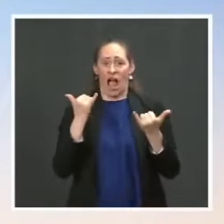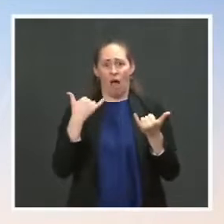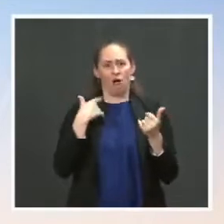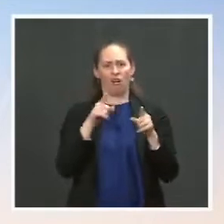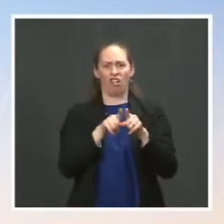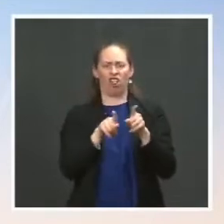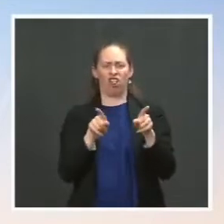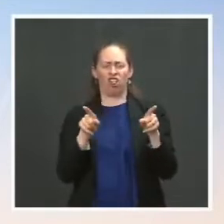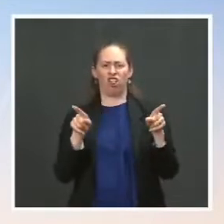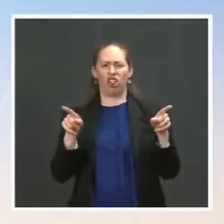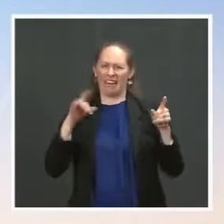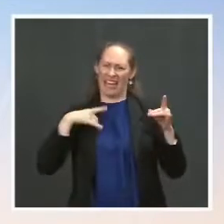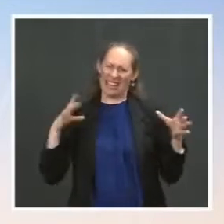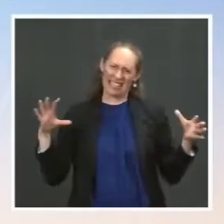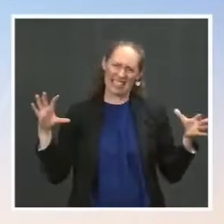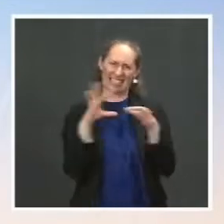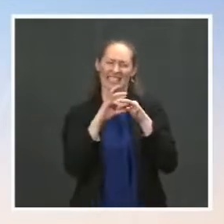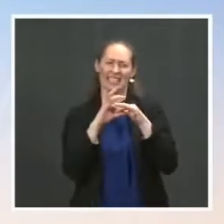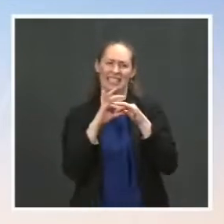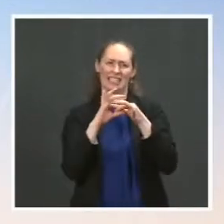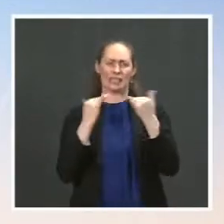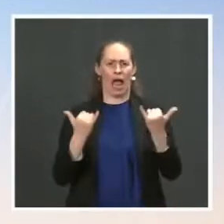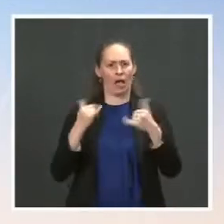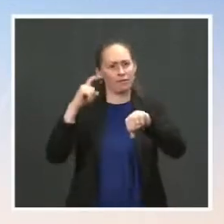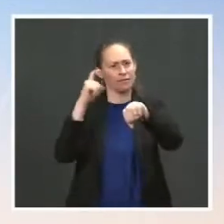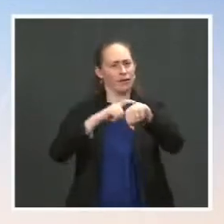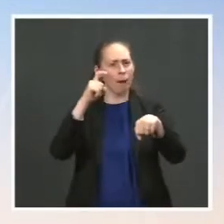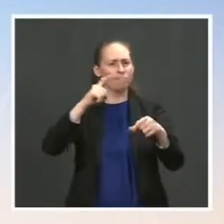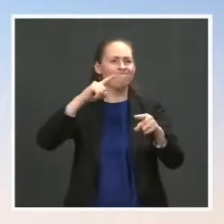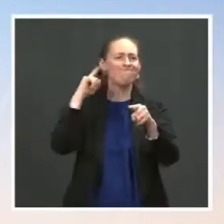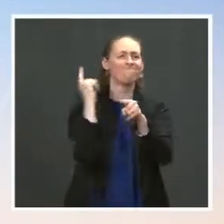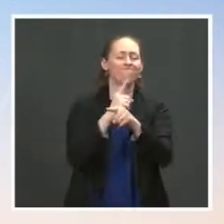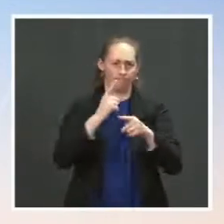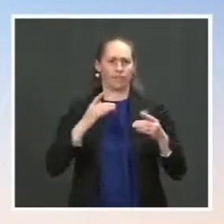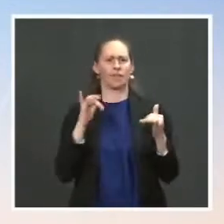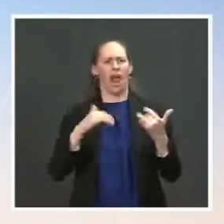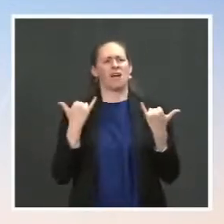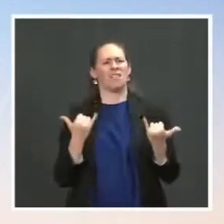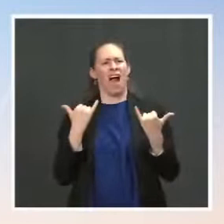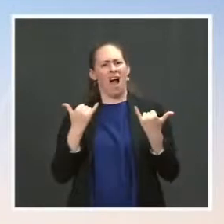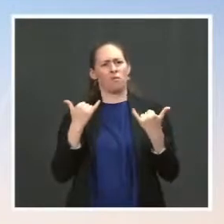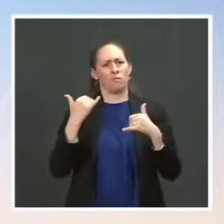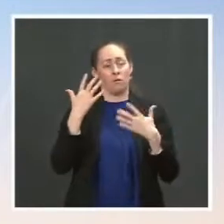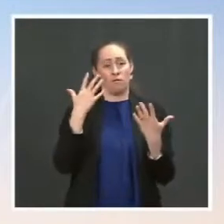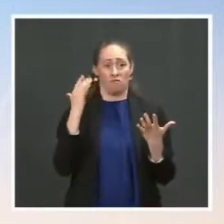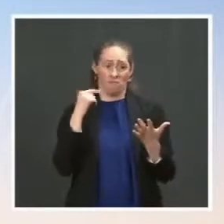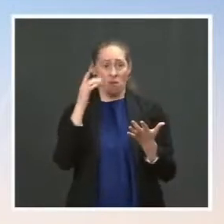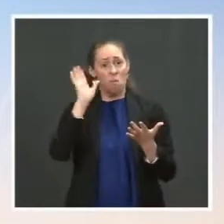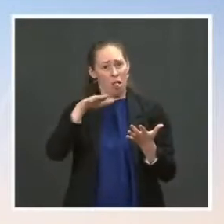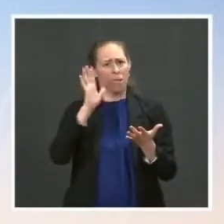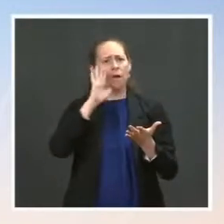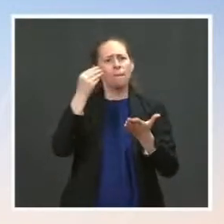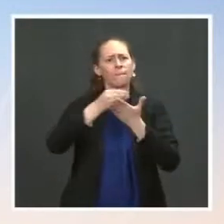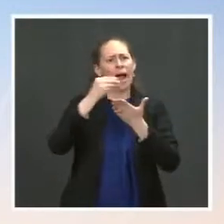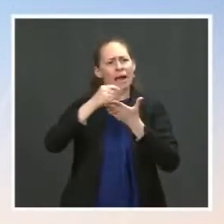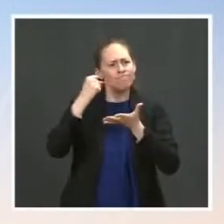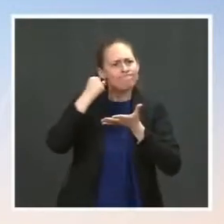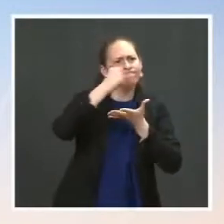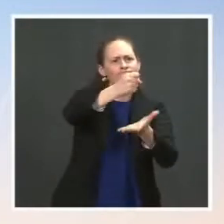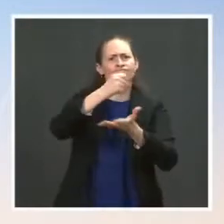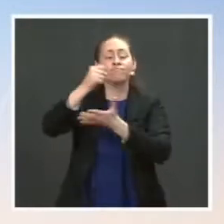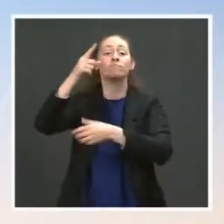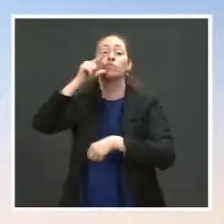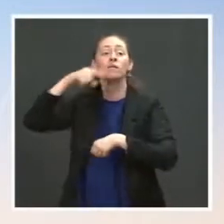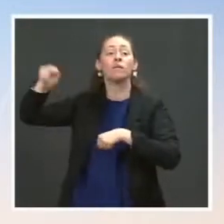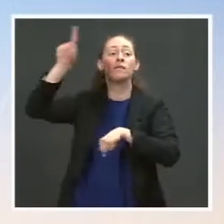time. It's meeting the challenges that we face today, and it is fully paid for by making corporations pay